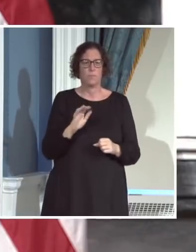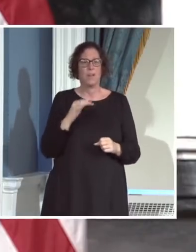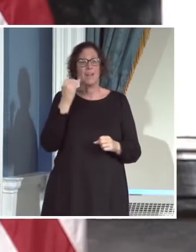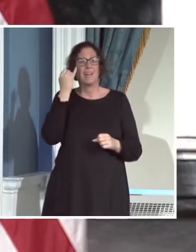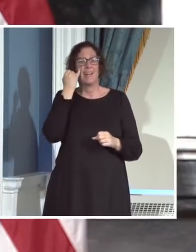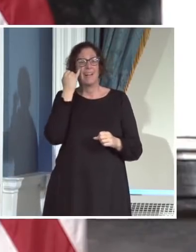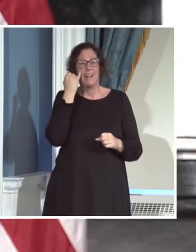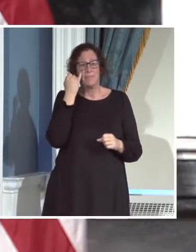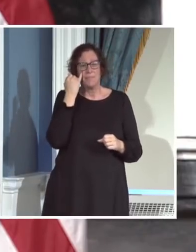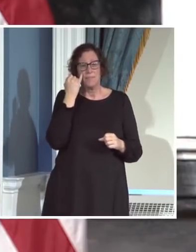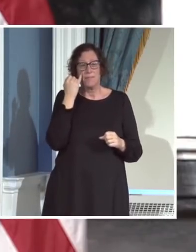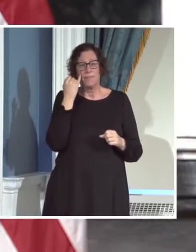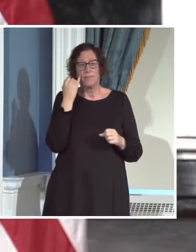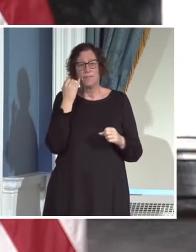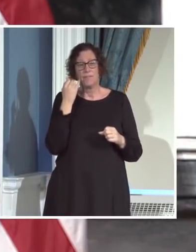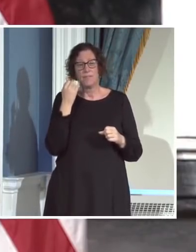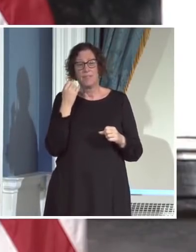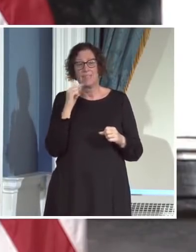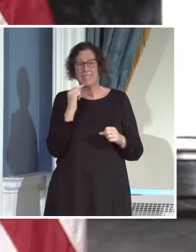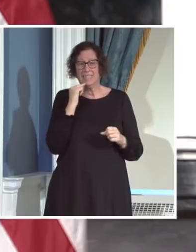profession to work that through.